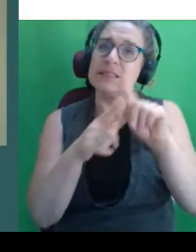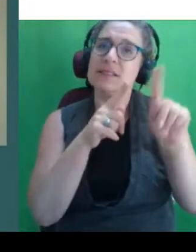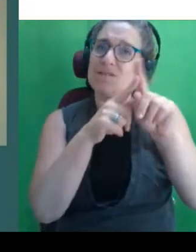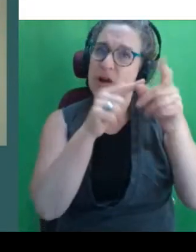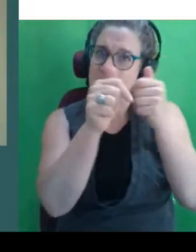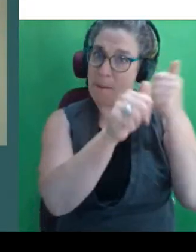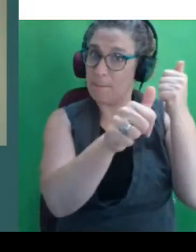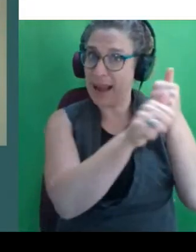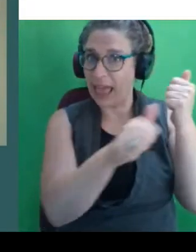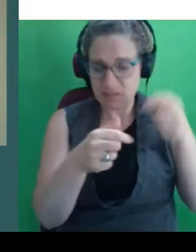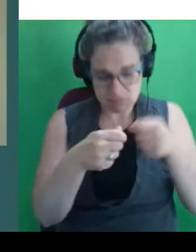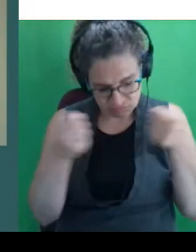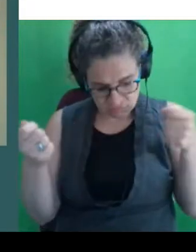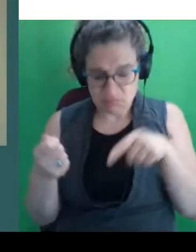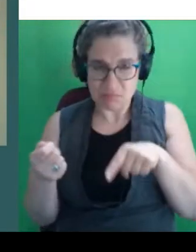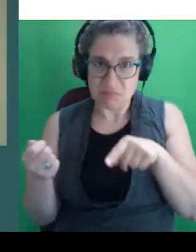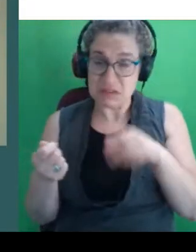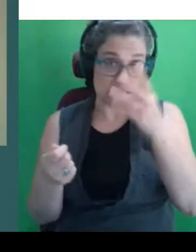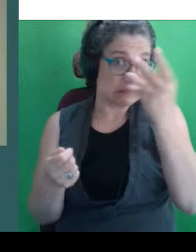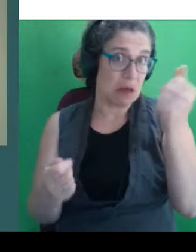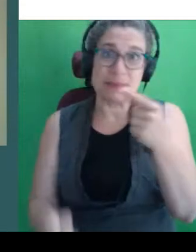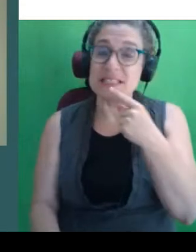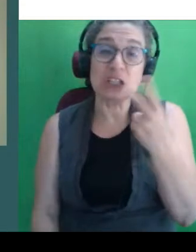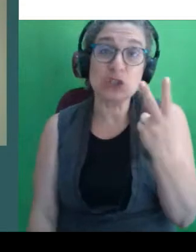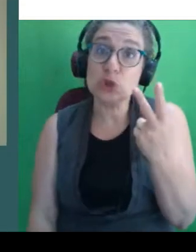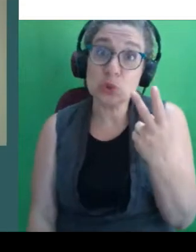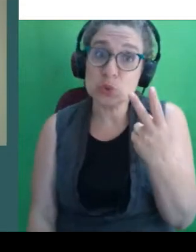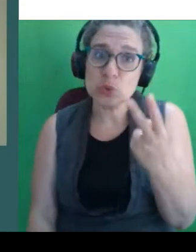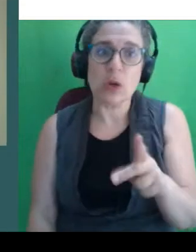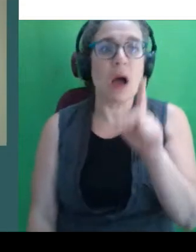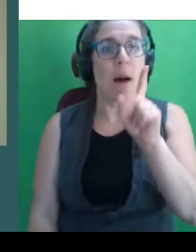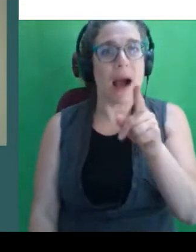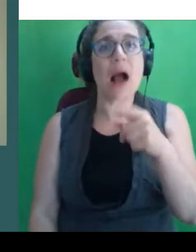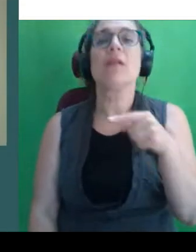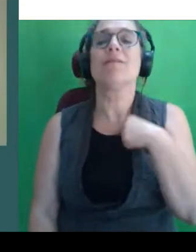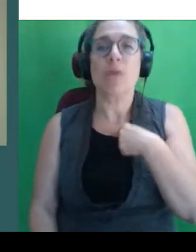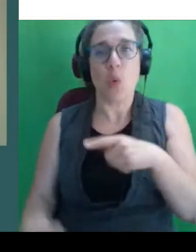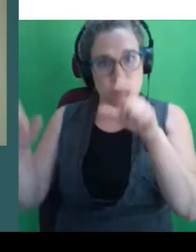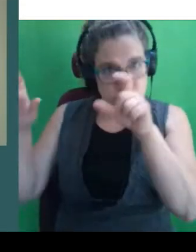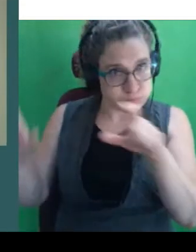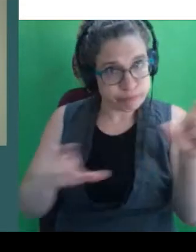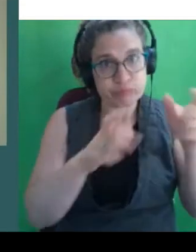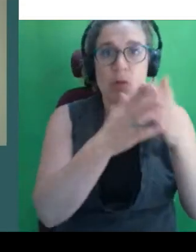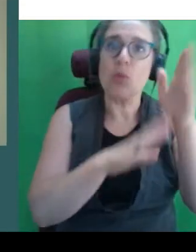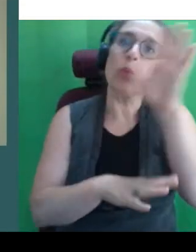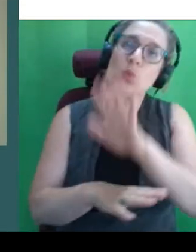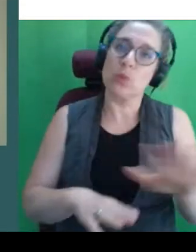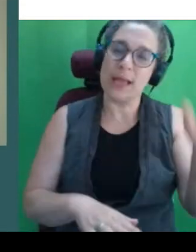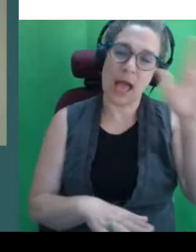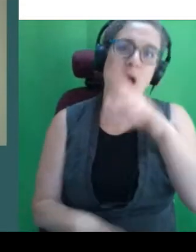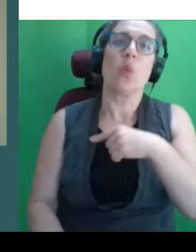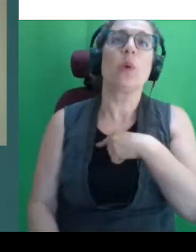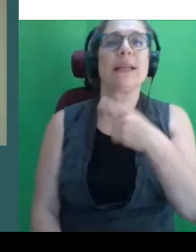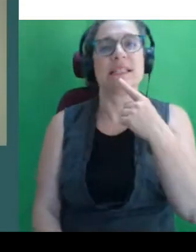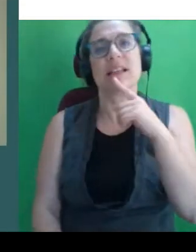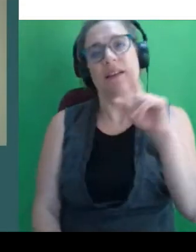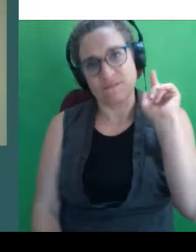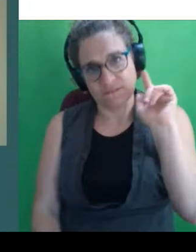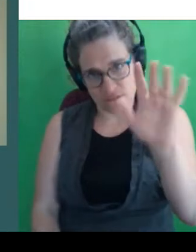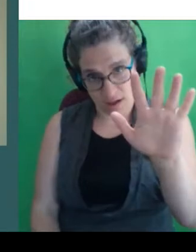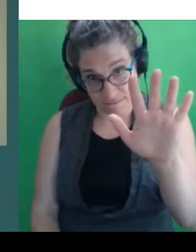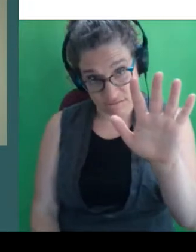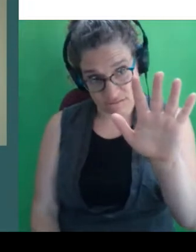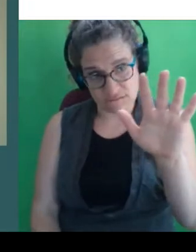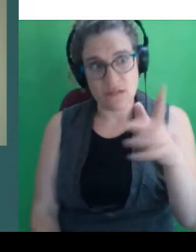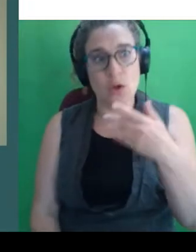recommend as little as 2 breaths in and out. But for consistency throughout the UK, we have asked for 5 breaths in and out for